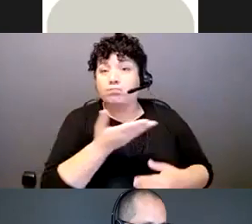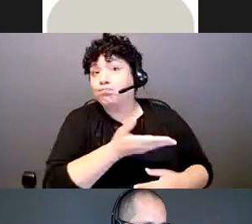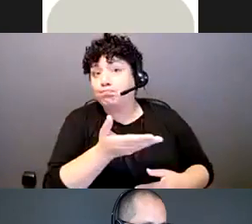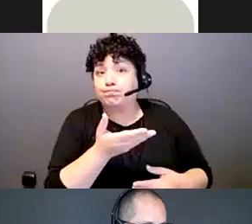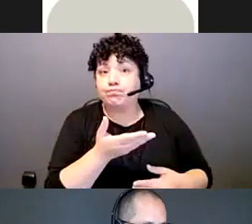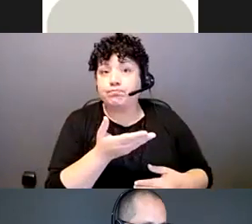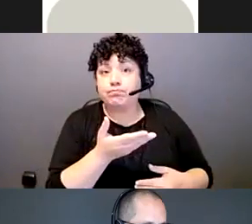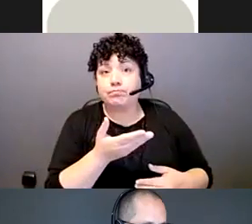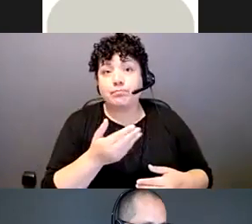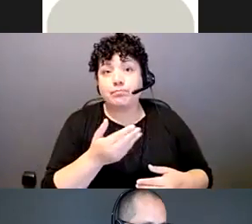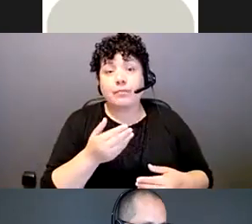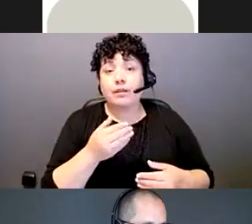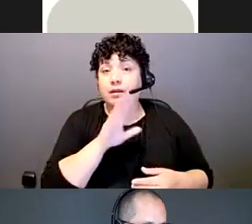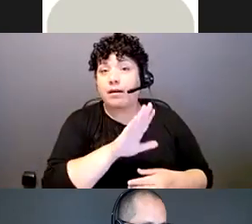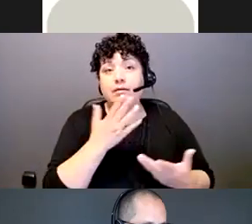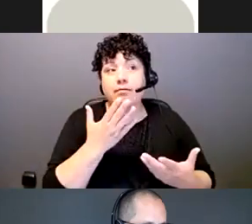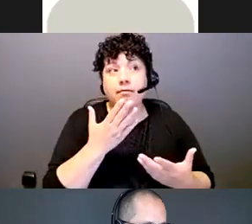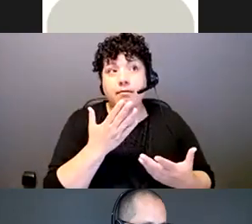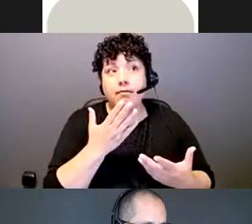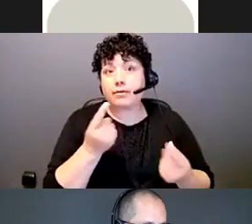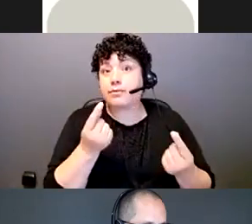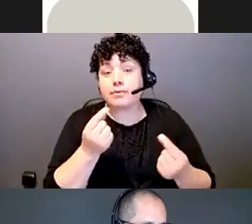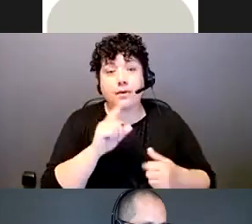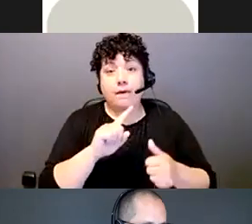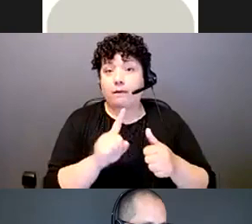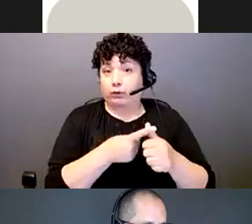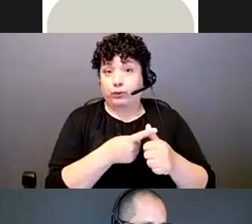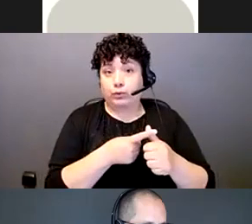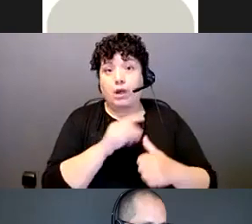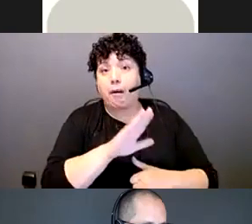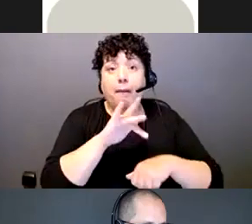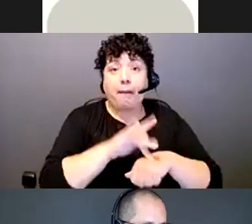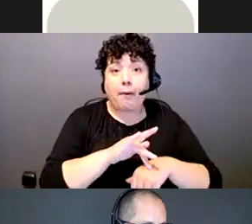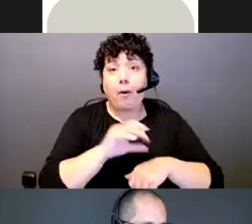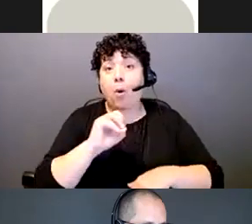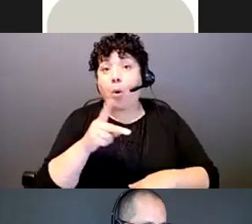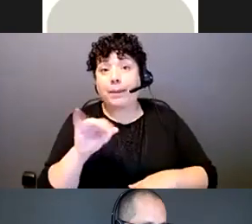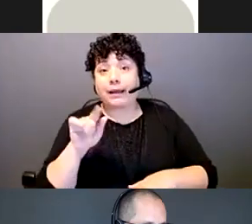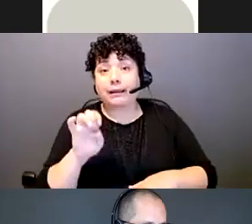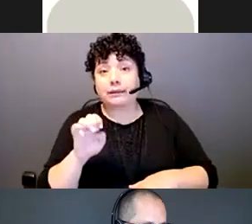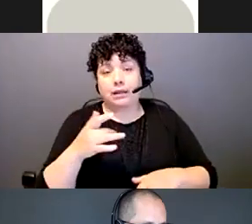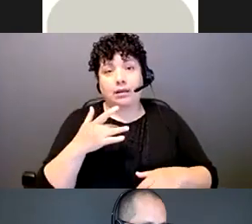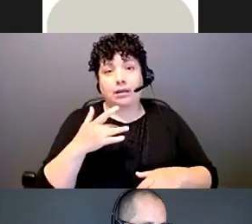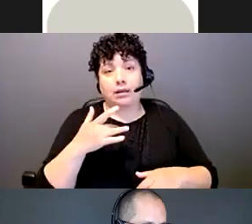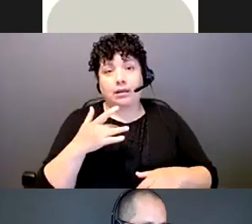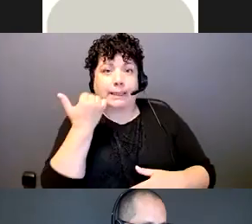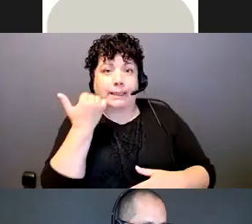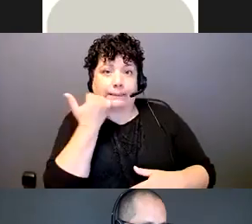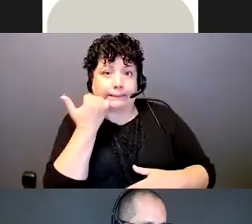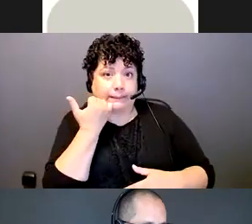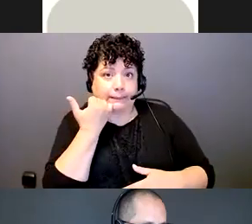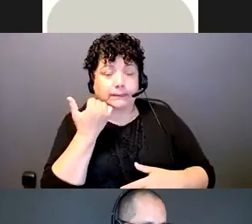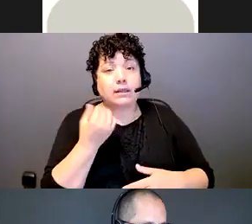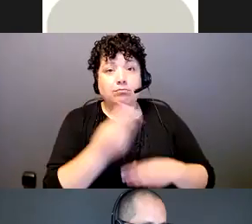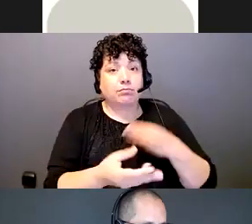they often get their first trial of opiates from the dentist, although the numbers are sort of going